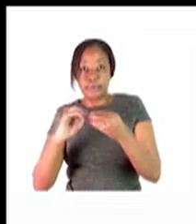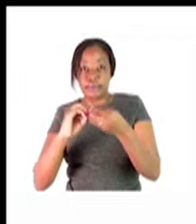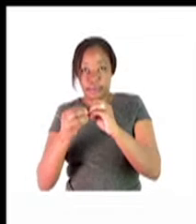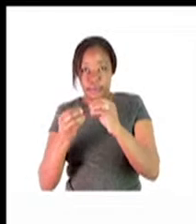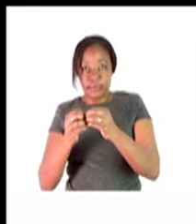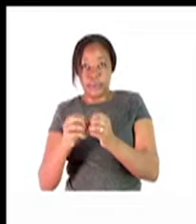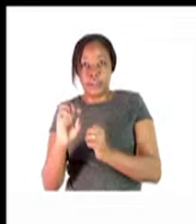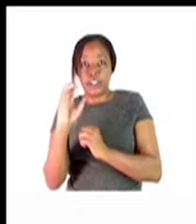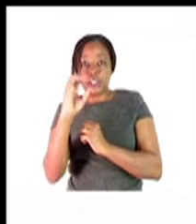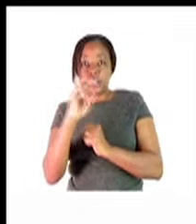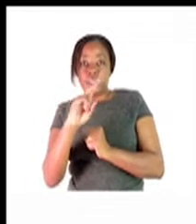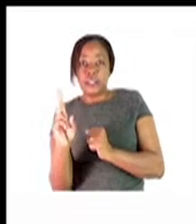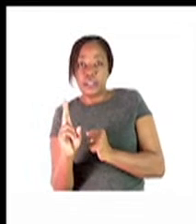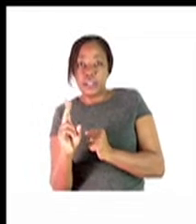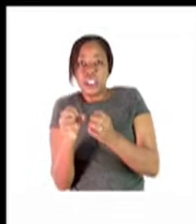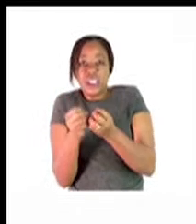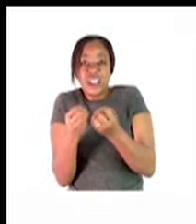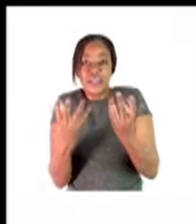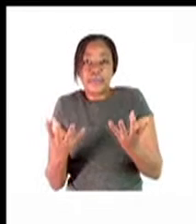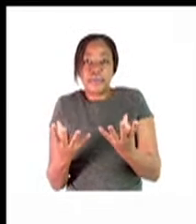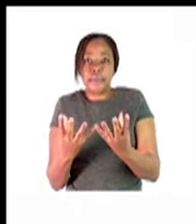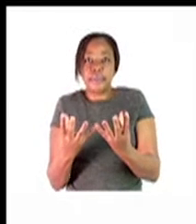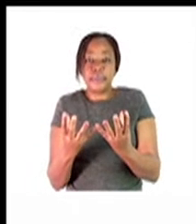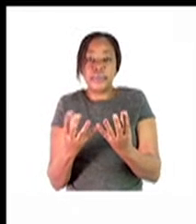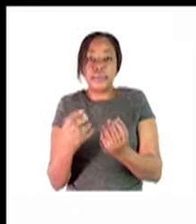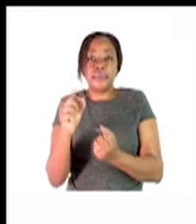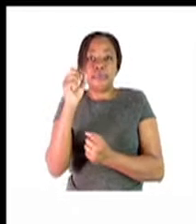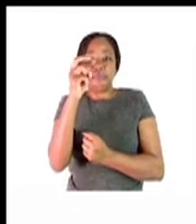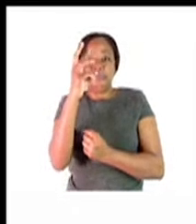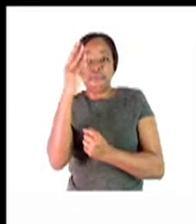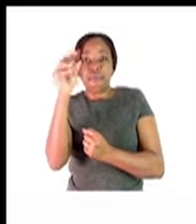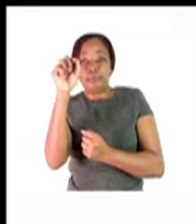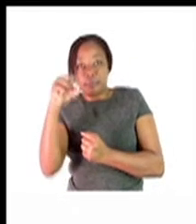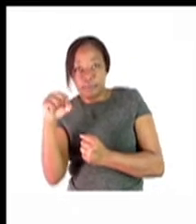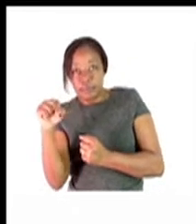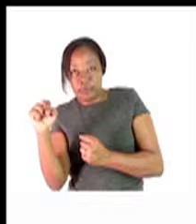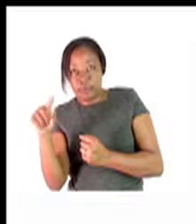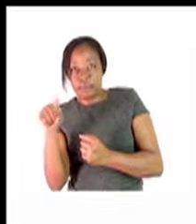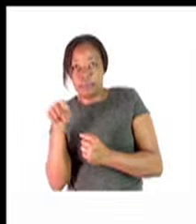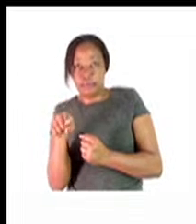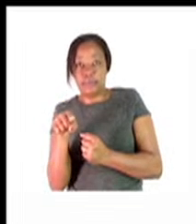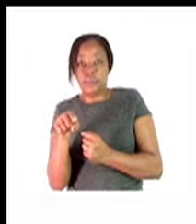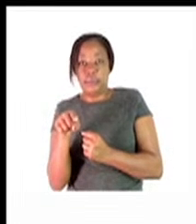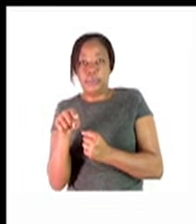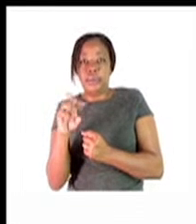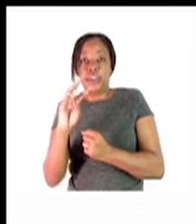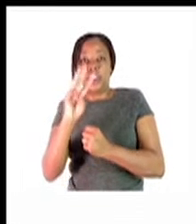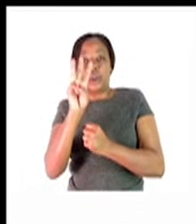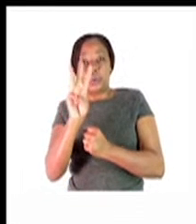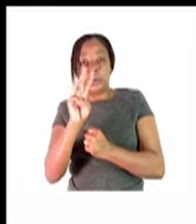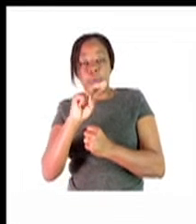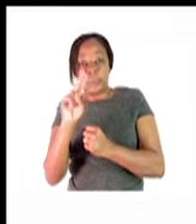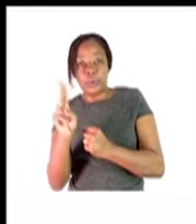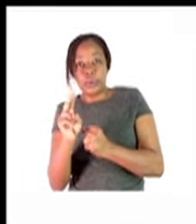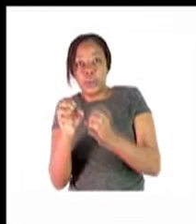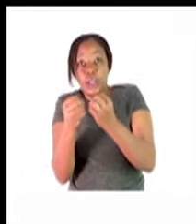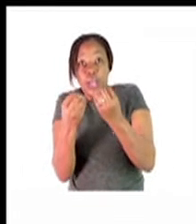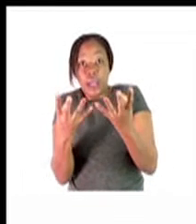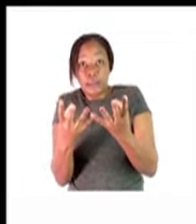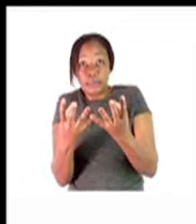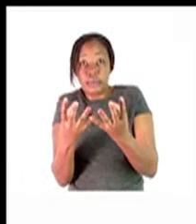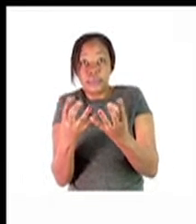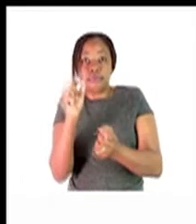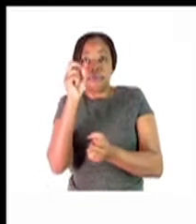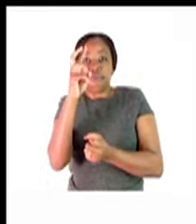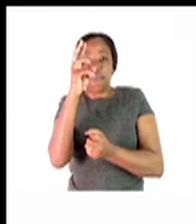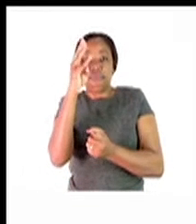then answer the questions that follows under. Which digraph did you find the most of?